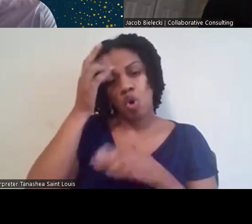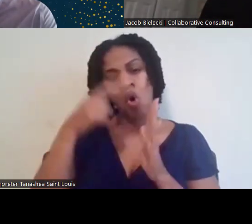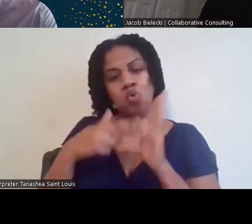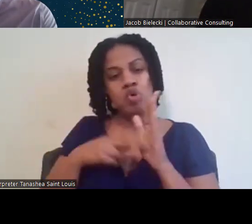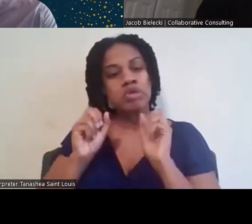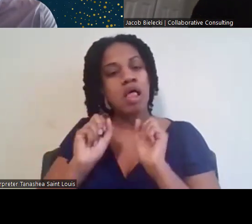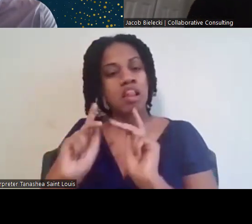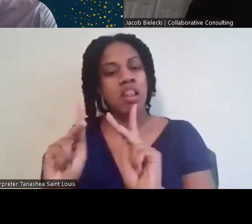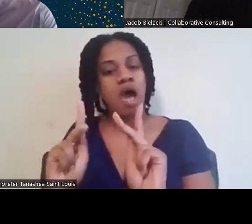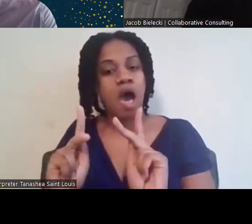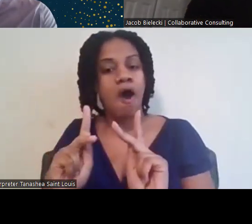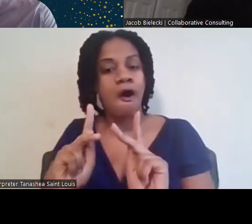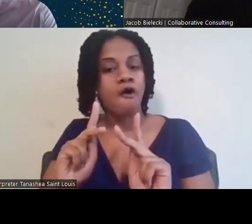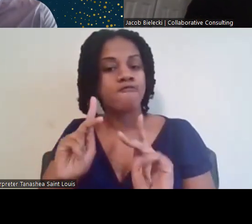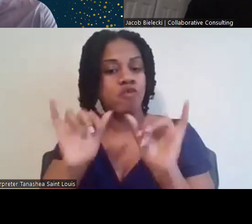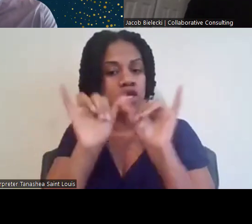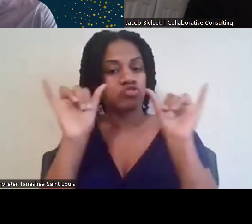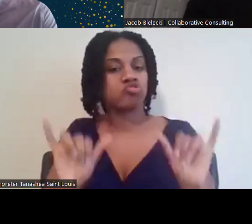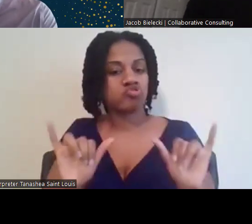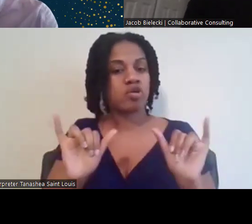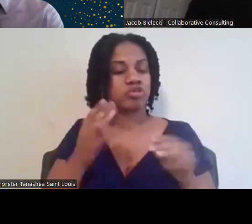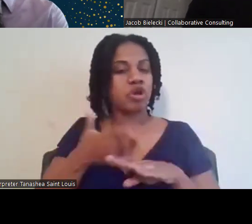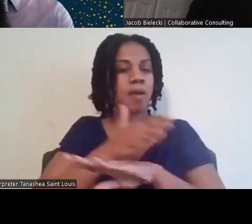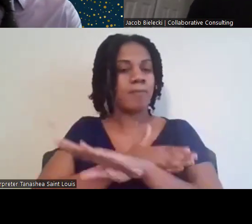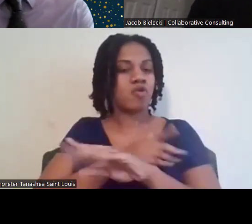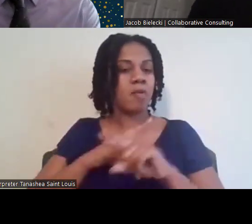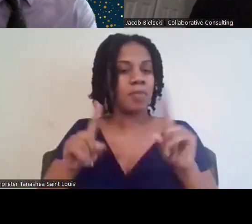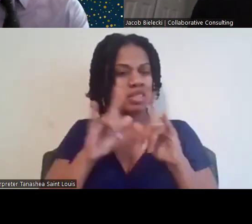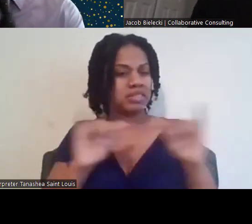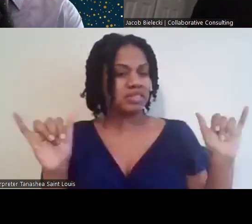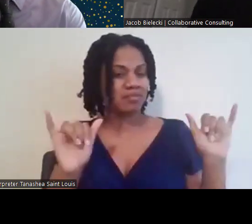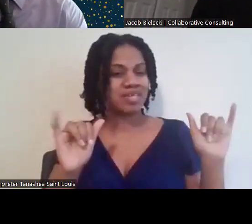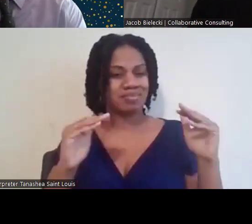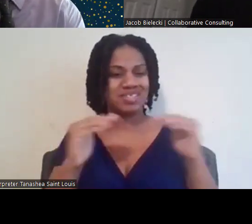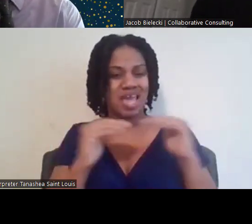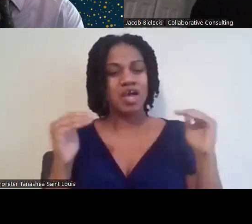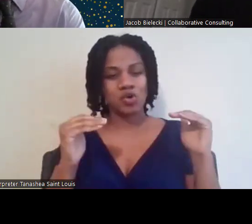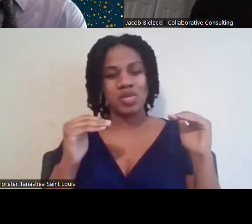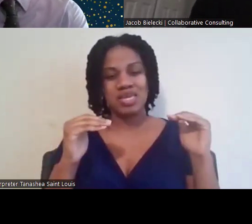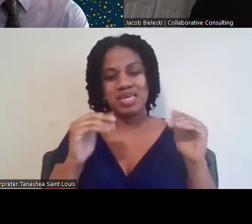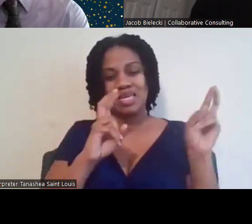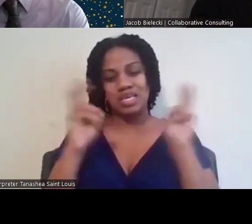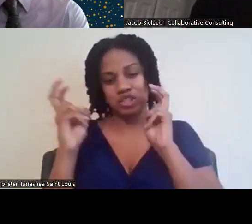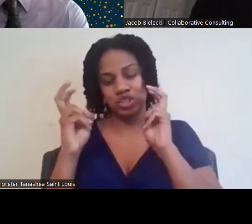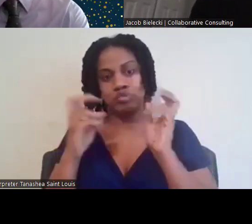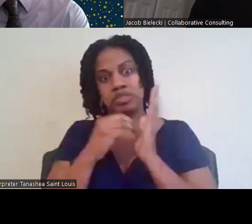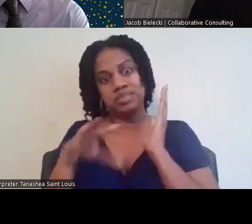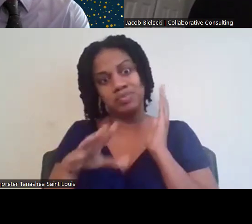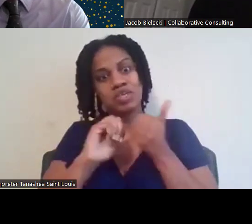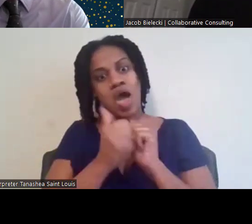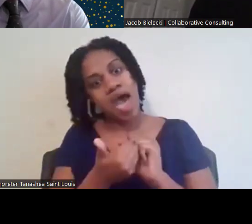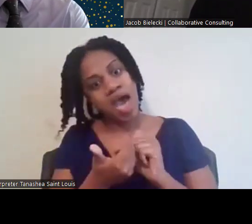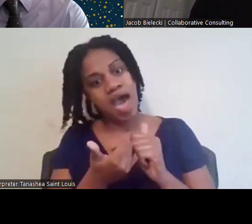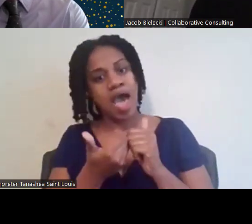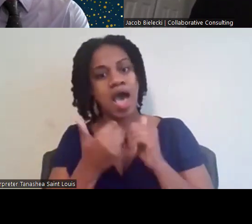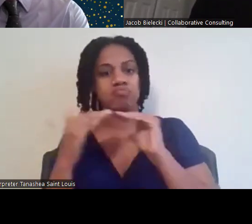certain infrastructure improvements, at the same time it becomes an equity issue. It's very expensive. How do you do that equitably across